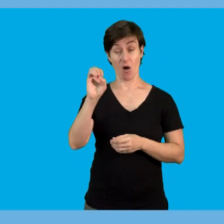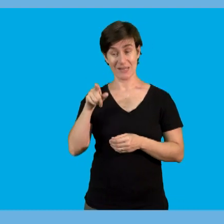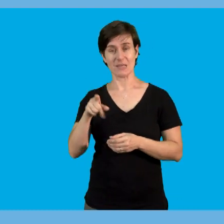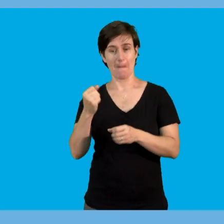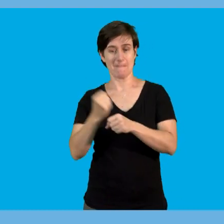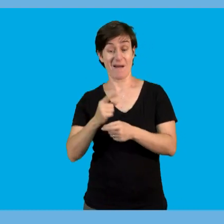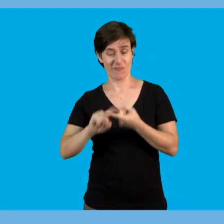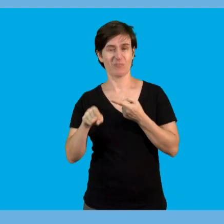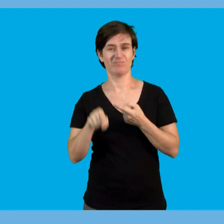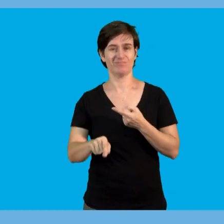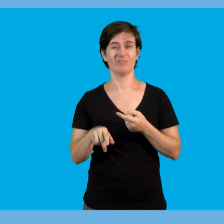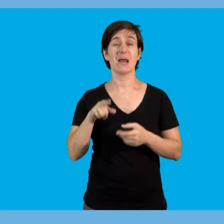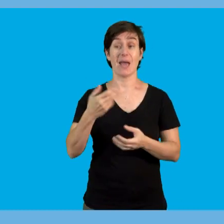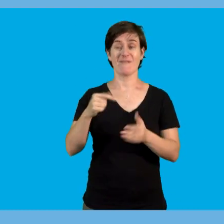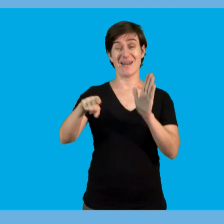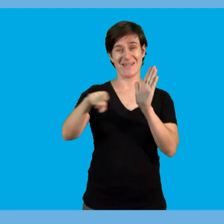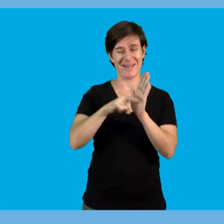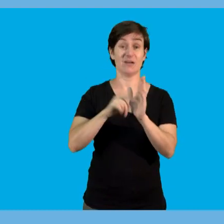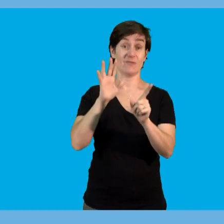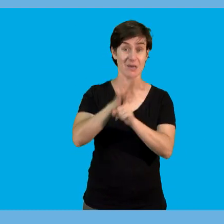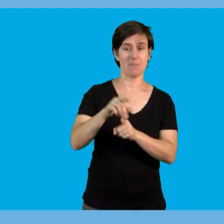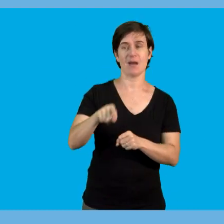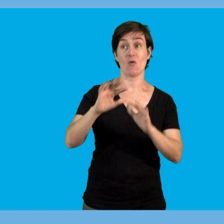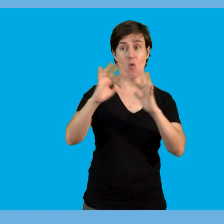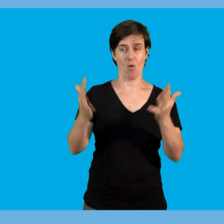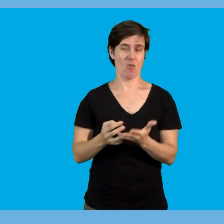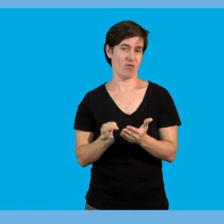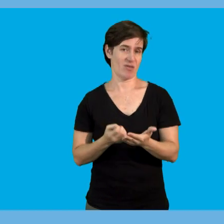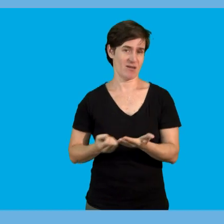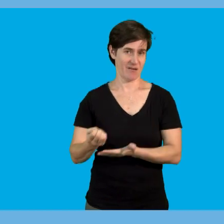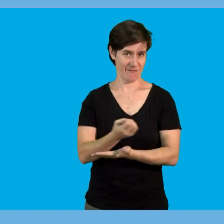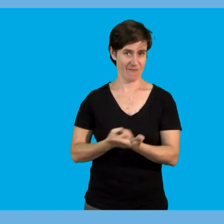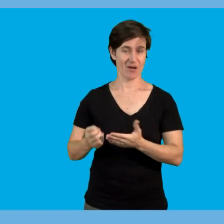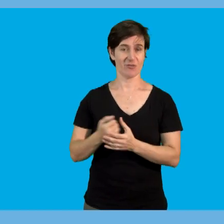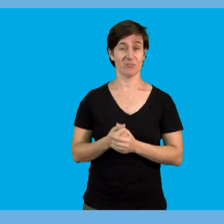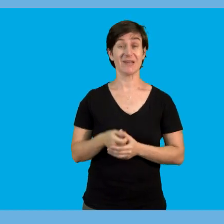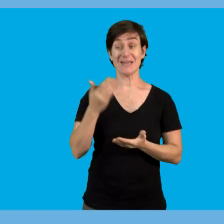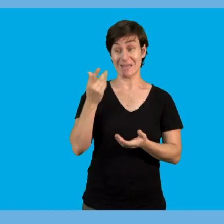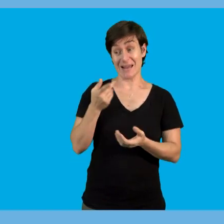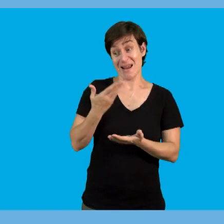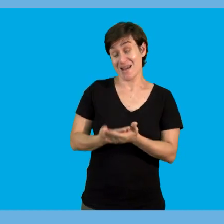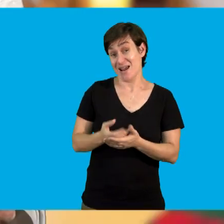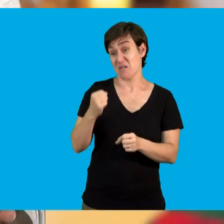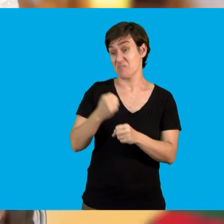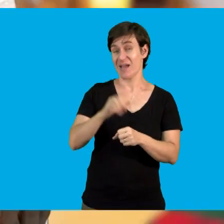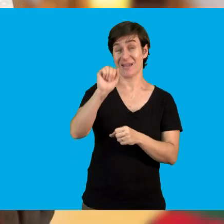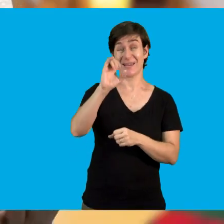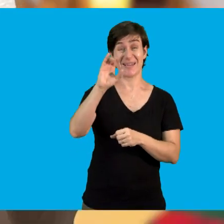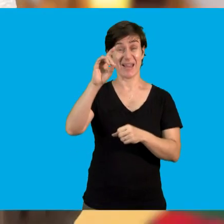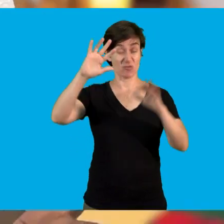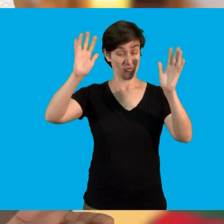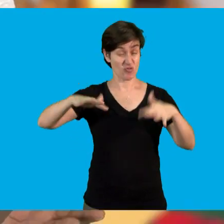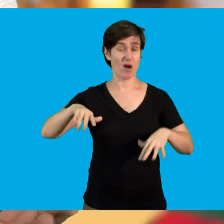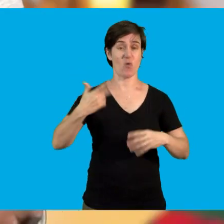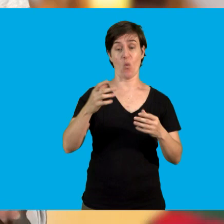they are going to be produced, and therefore they are going to have a negative environmental impact. Some of them can cause acid rain, and some of them can even